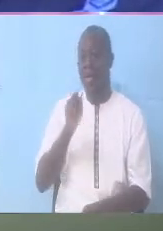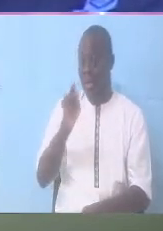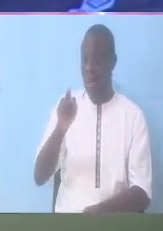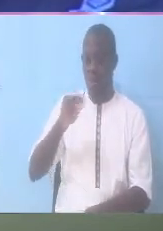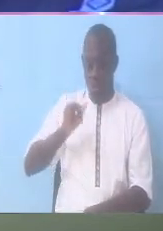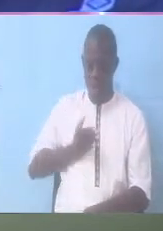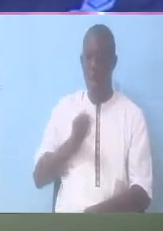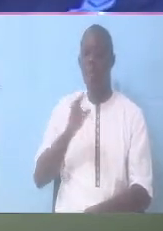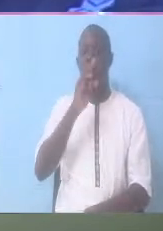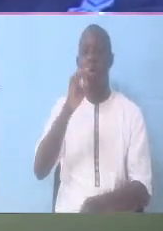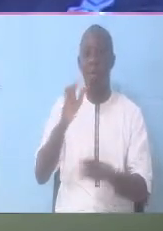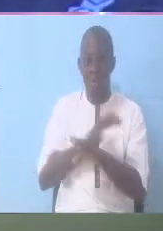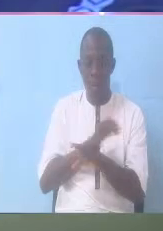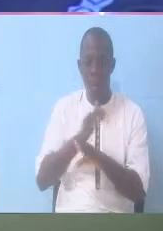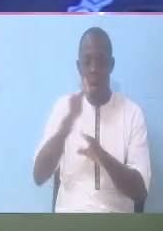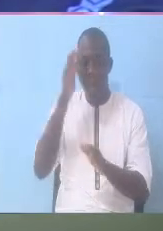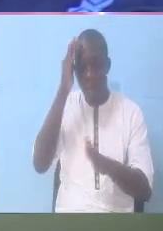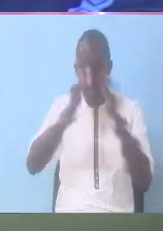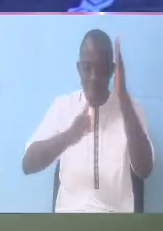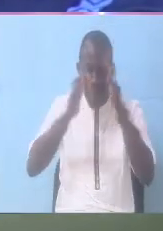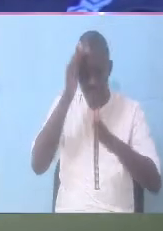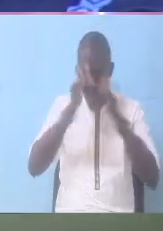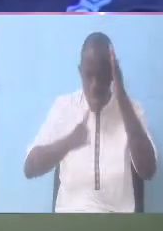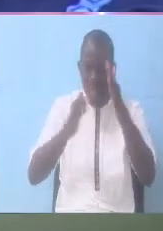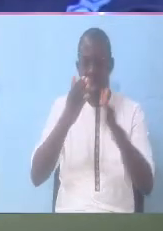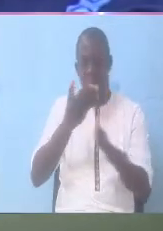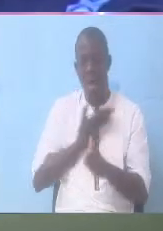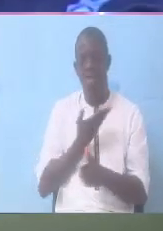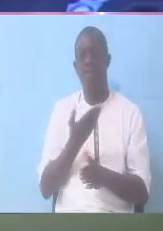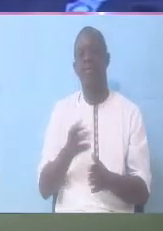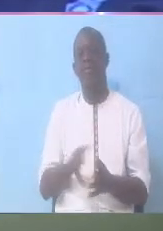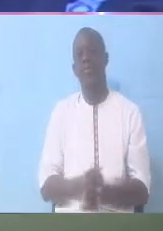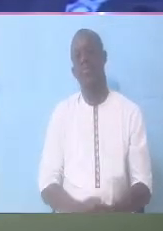who was busy Yes.